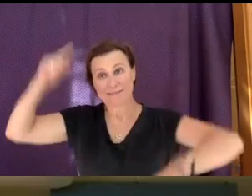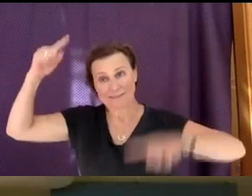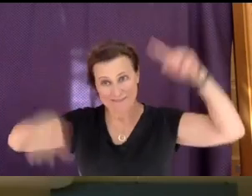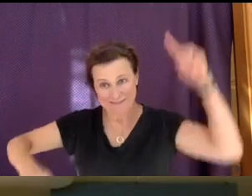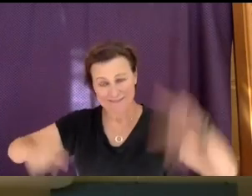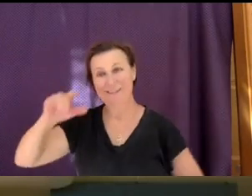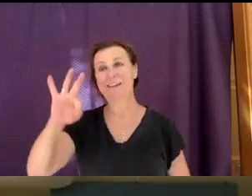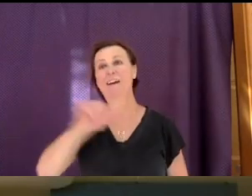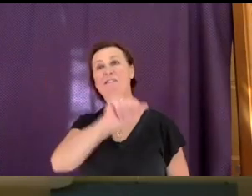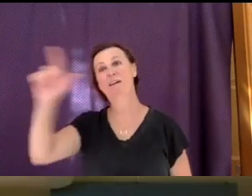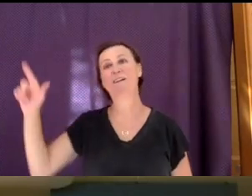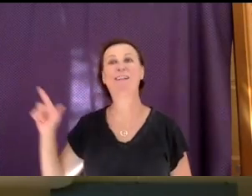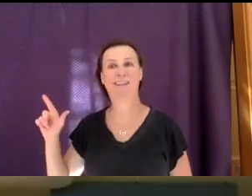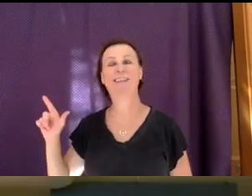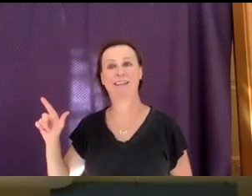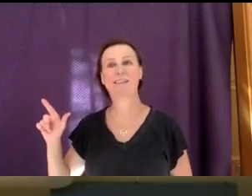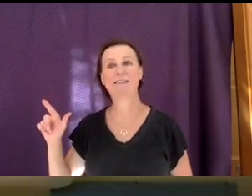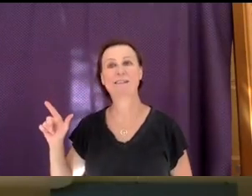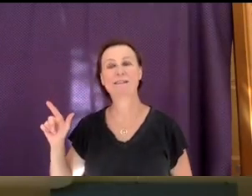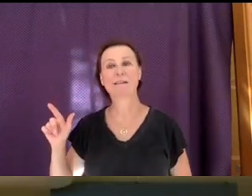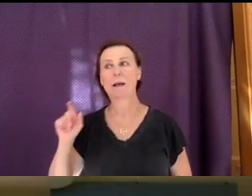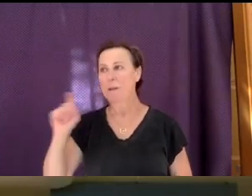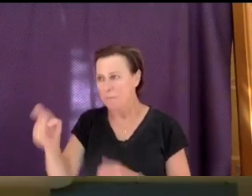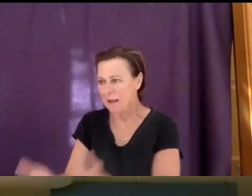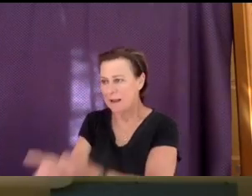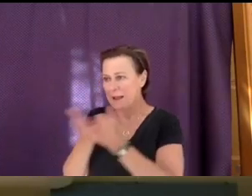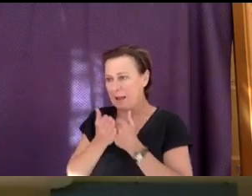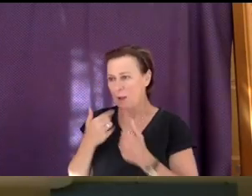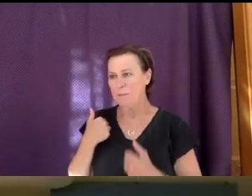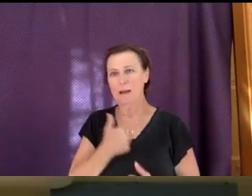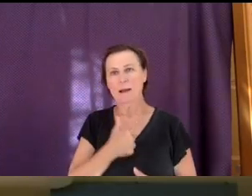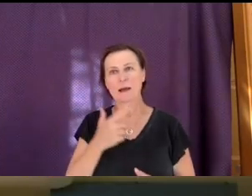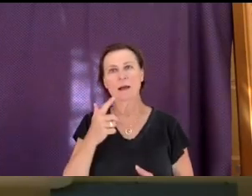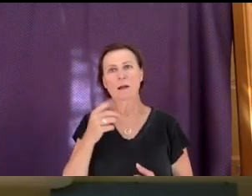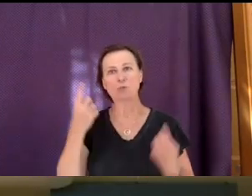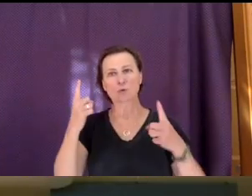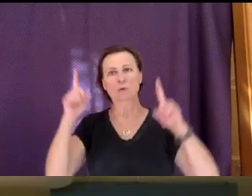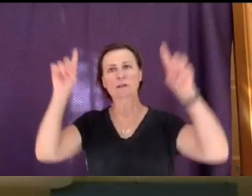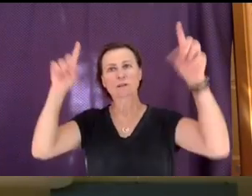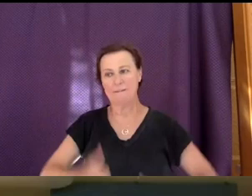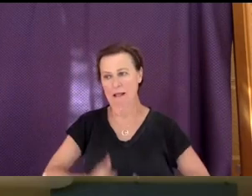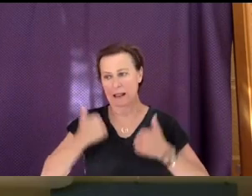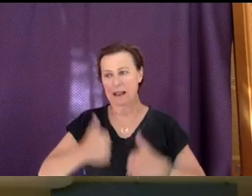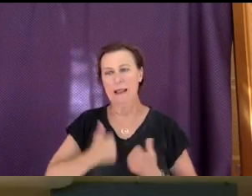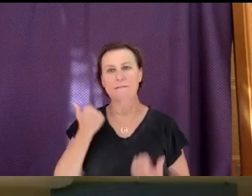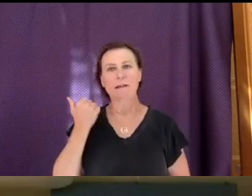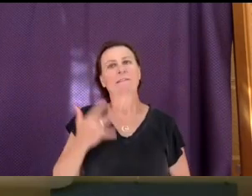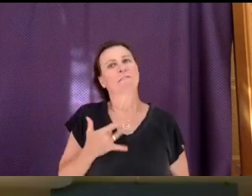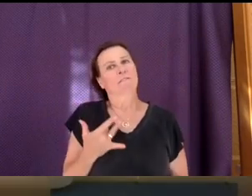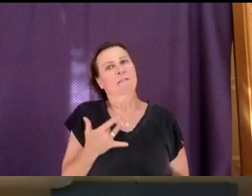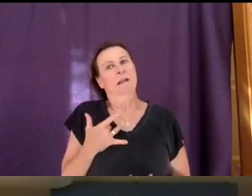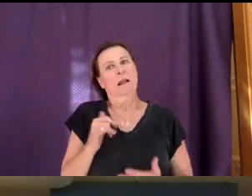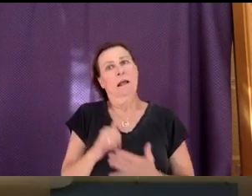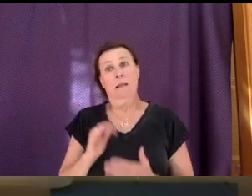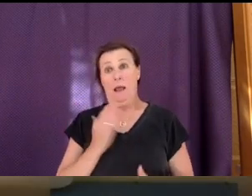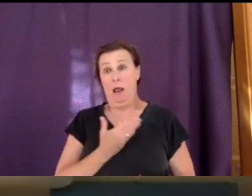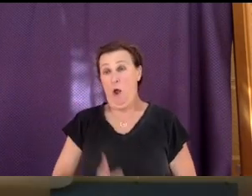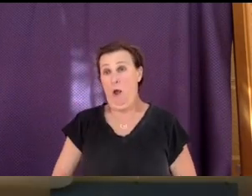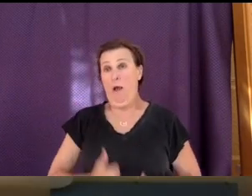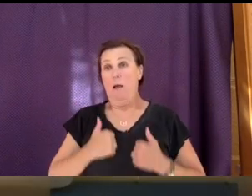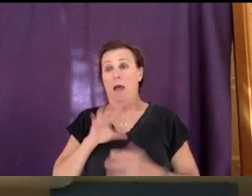beings, must help us to achieve a living sense that our lives participate in a grandeur